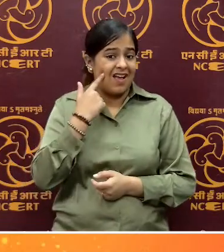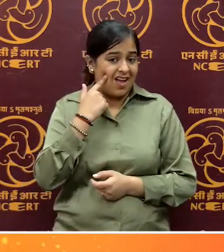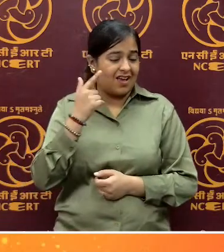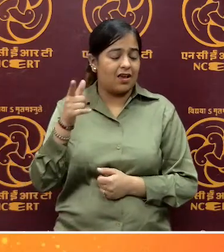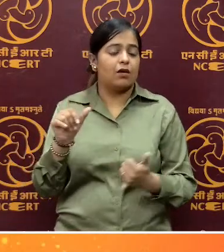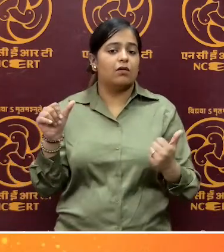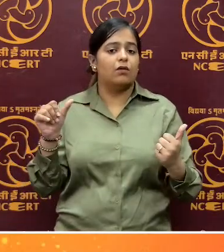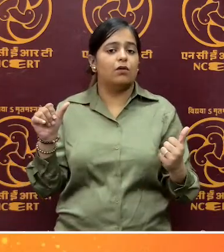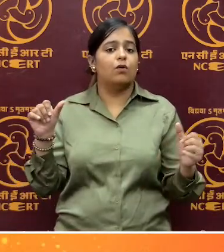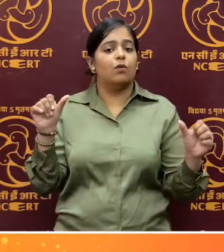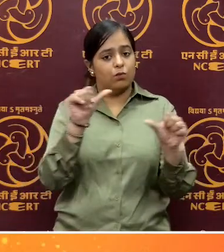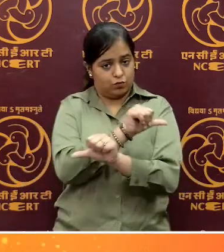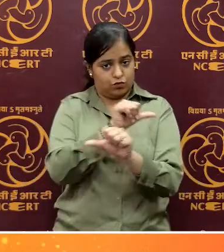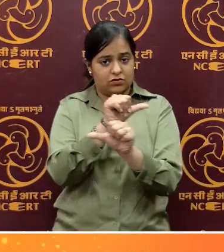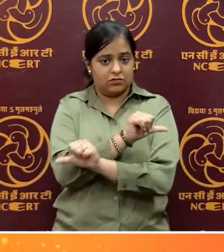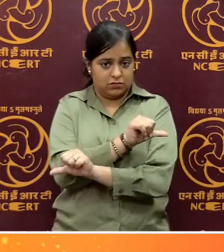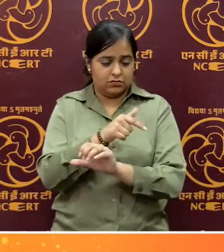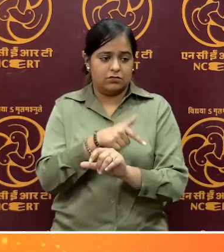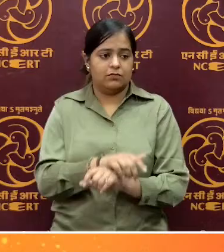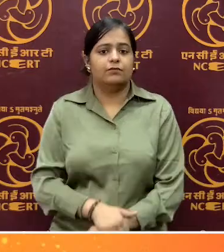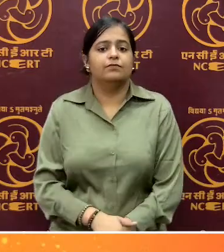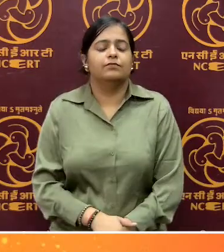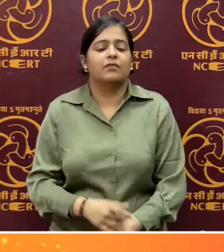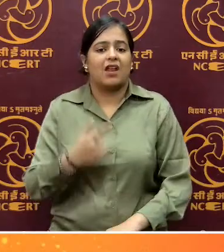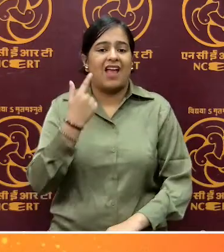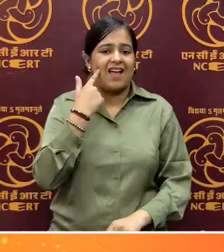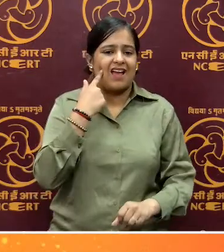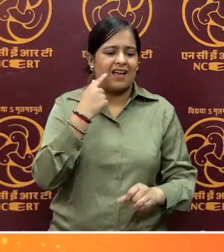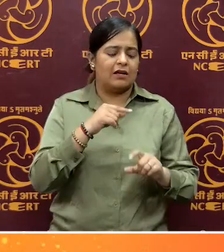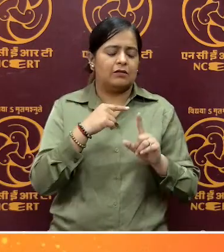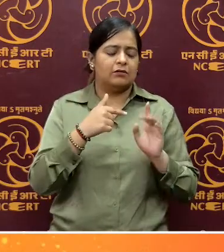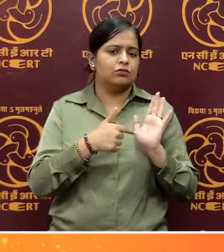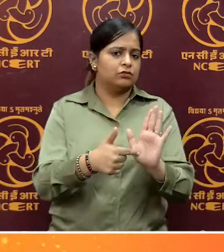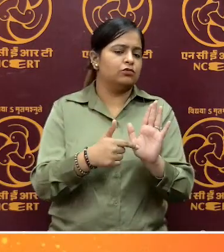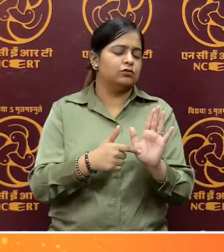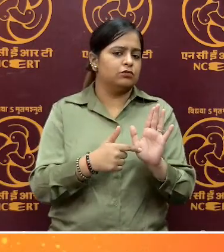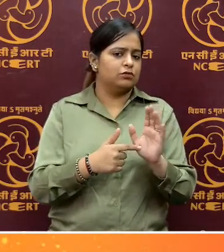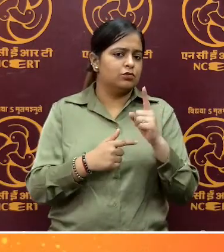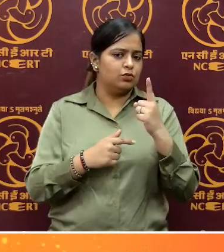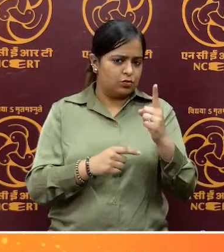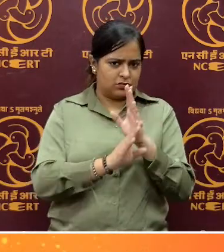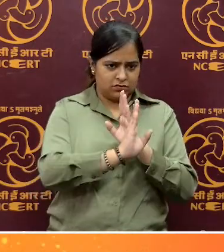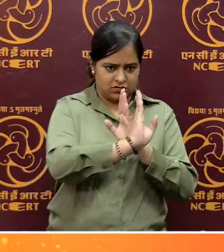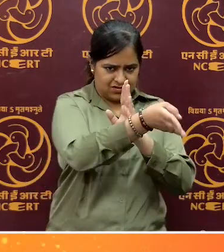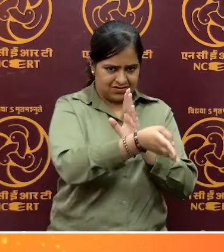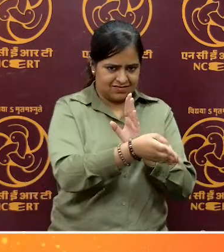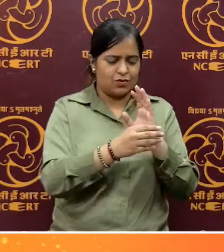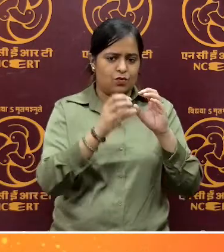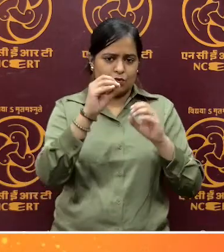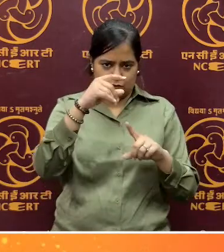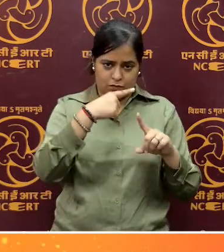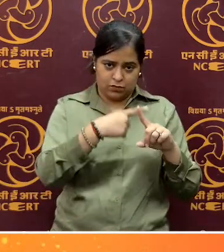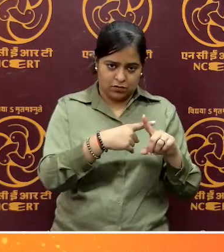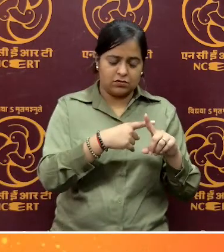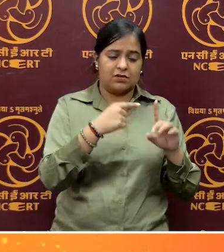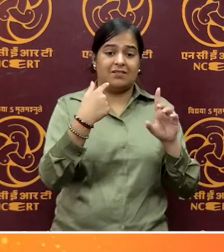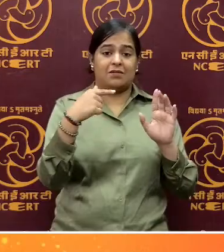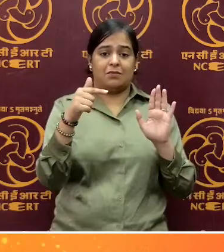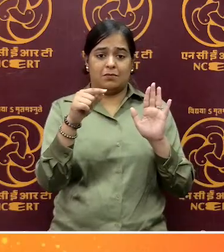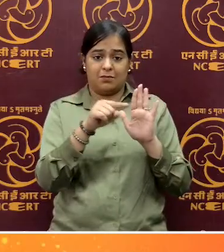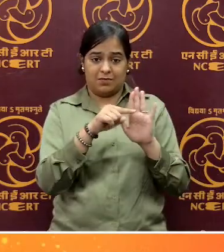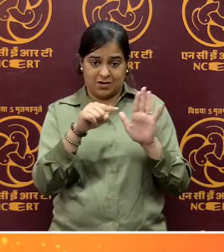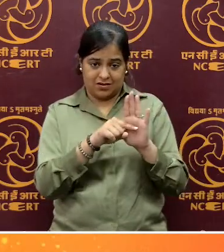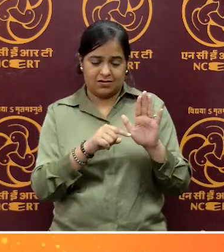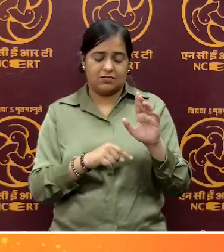opposite direction. I specifies positive value which is in one direction, which is the positive direction OX, minus I represents